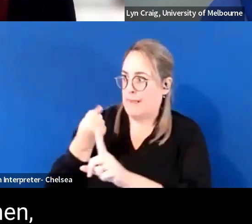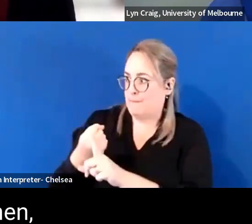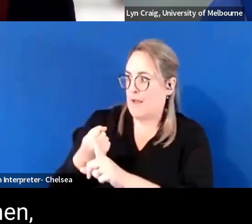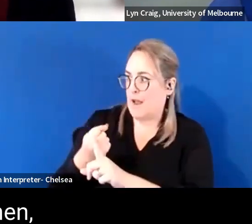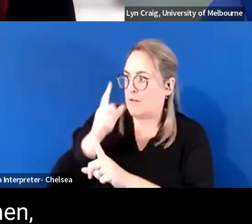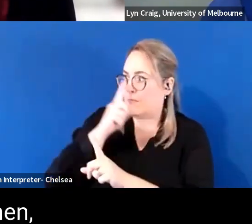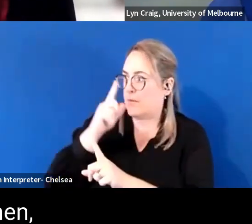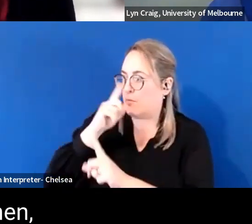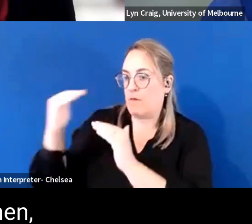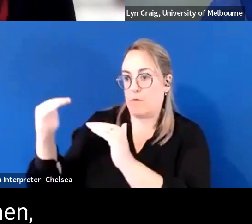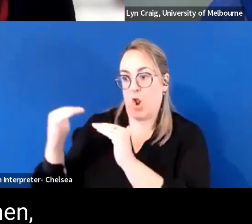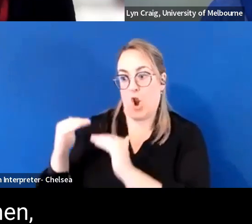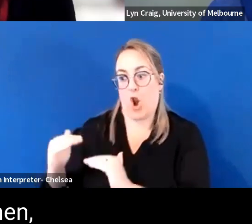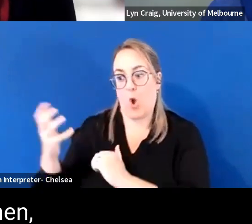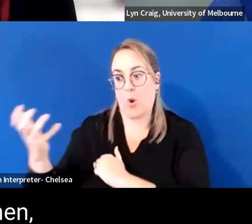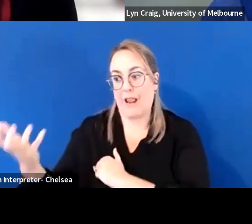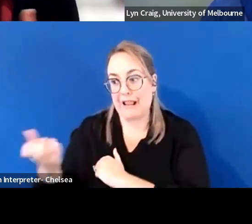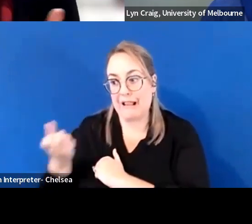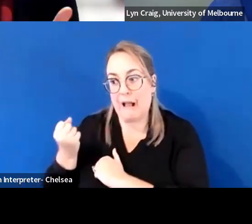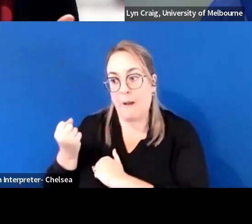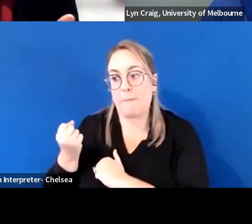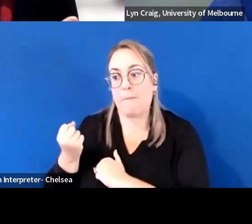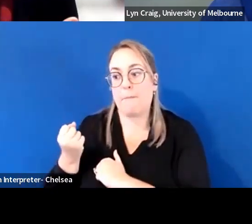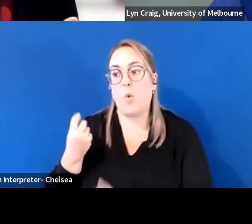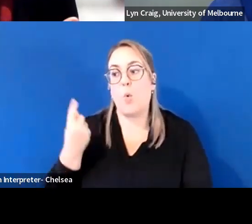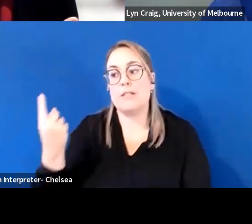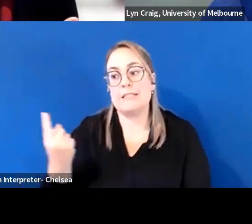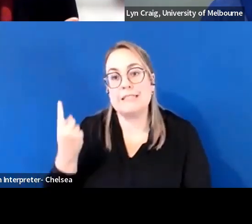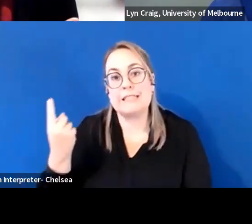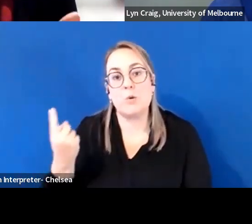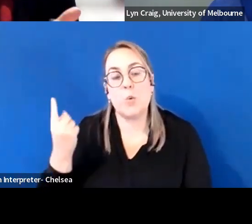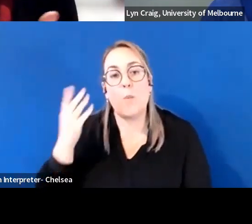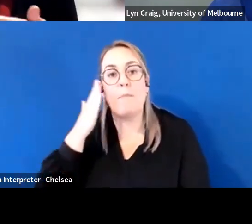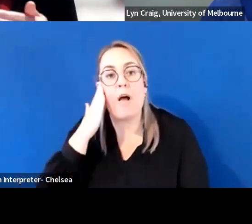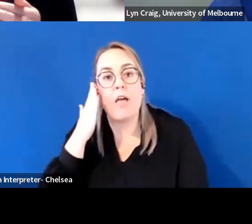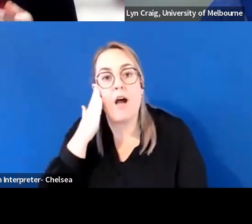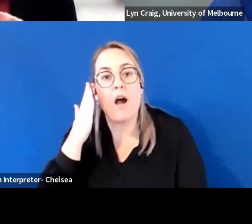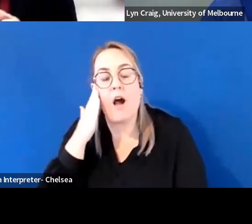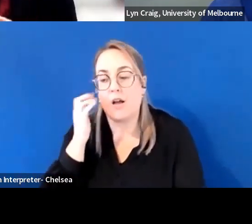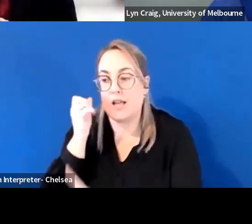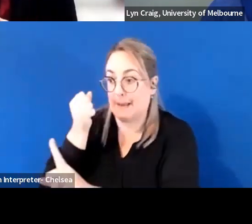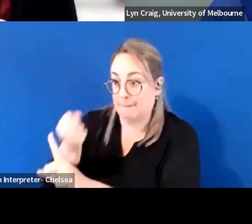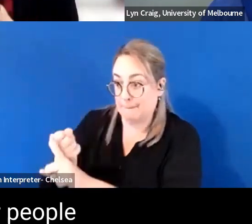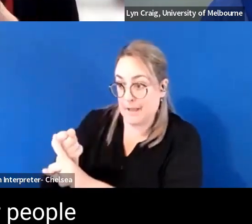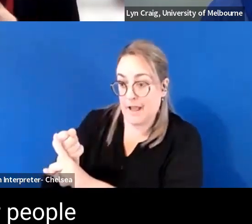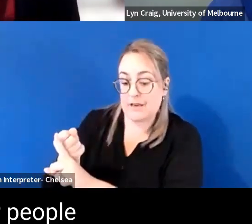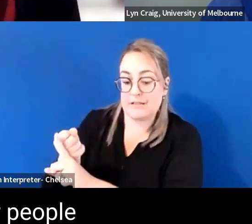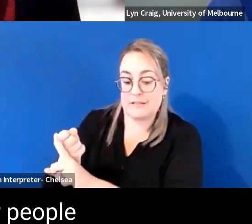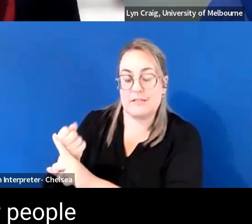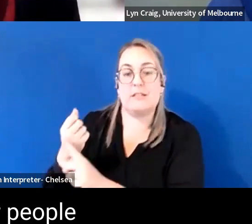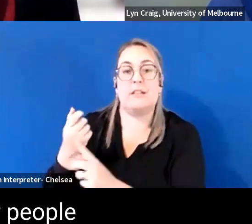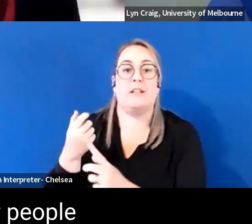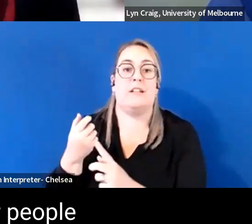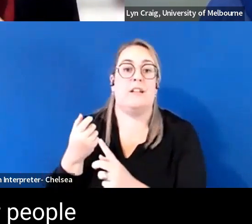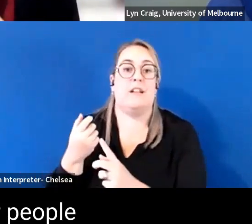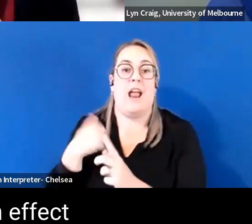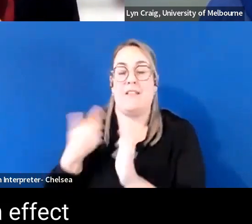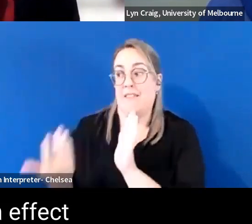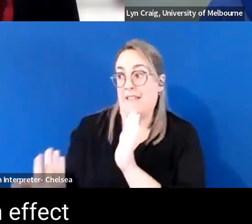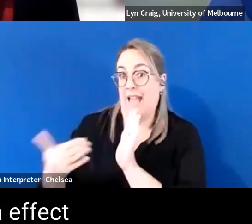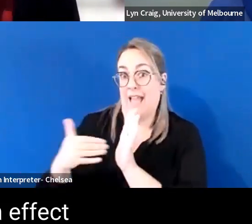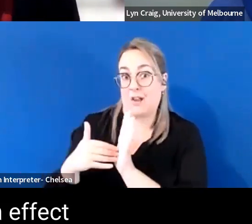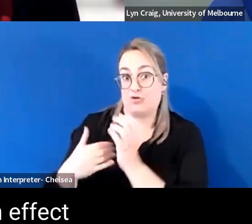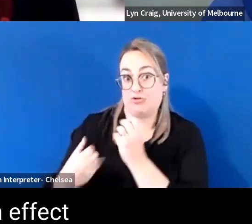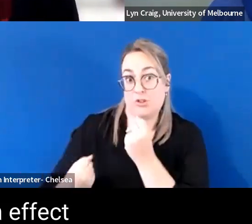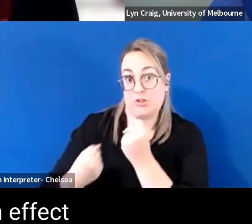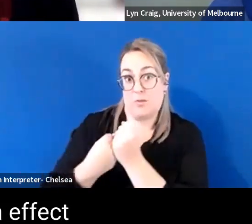on women, particularly single mothers, and that extra support, certainly for people at the lower end, did have